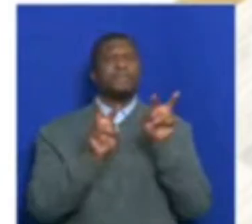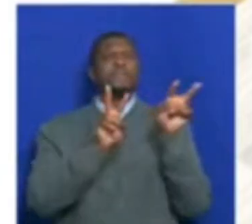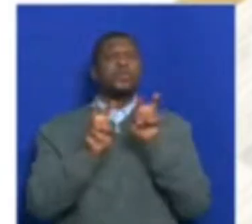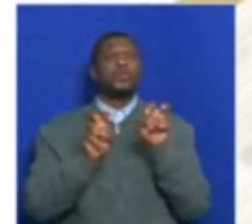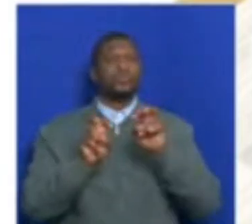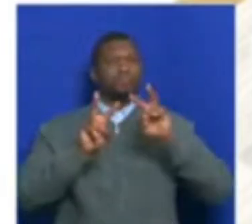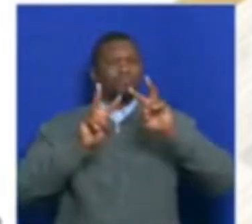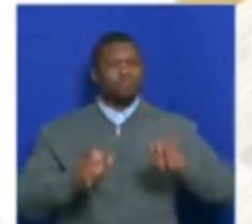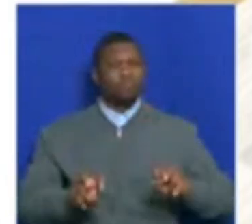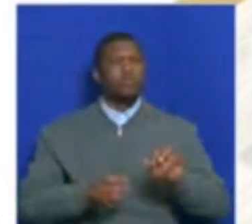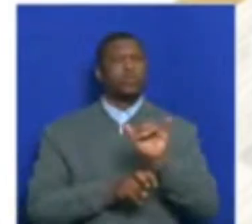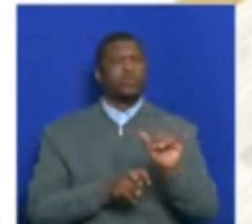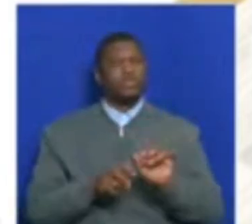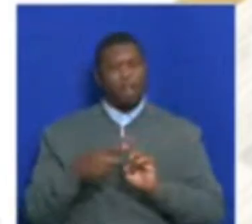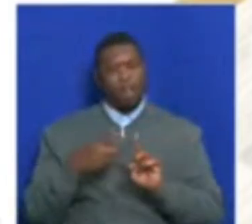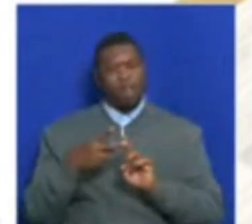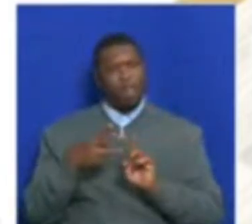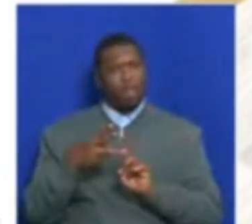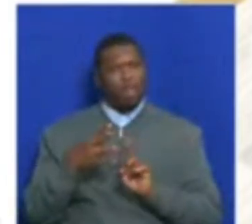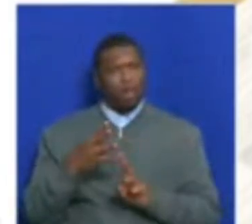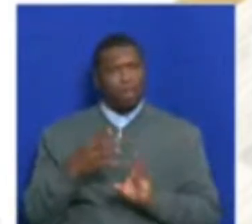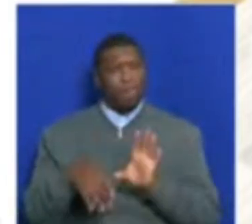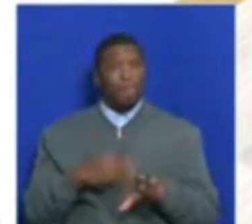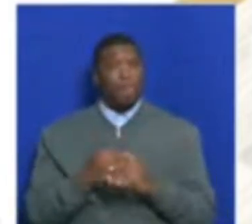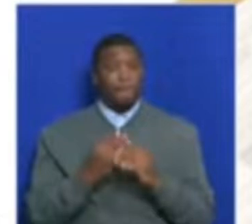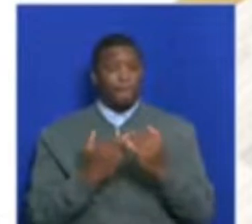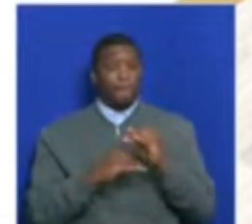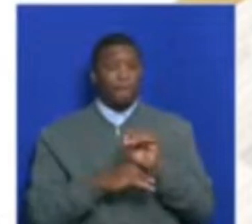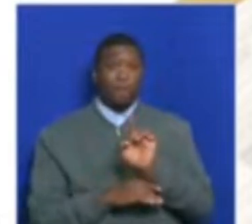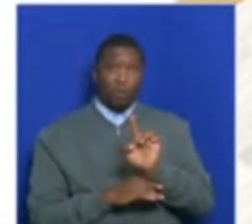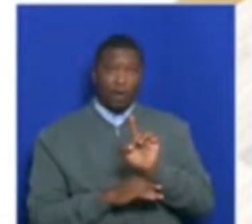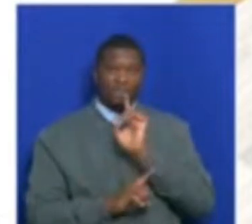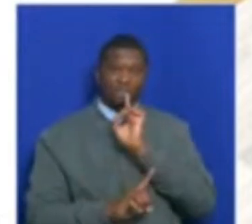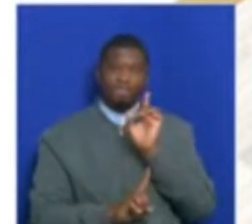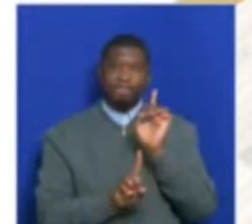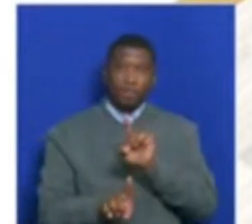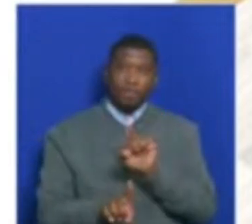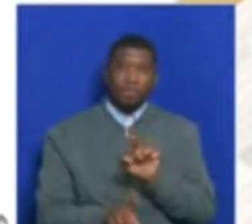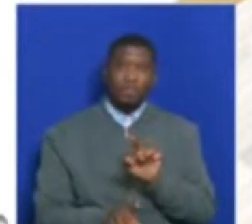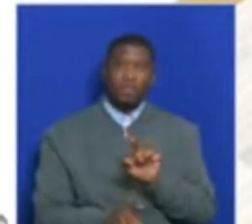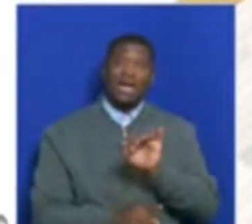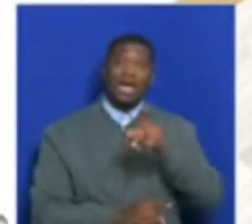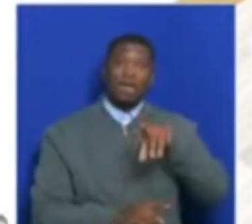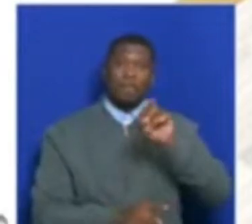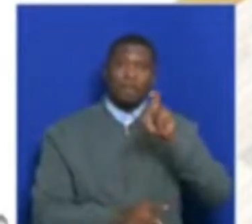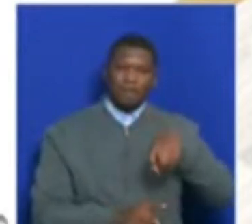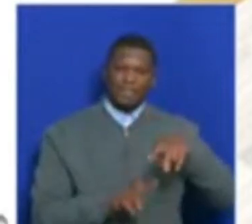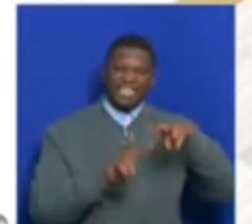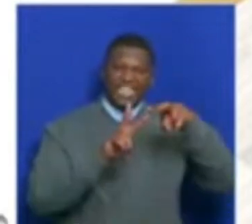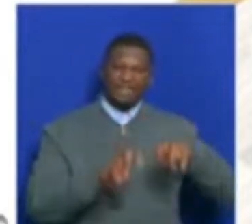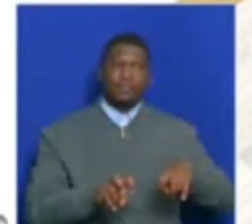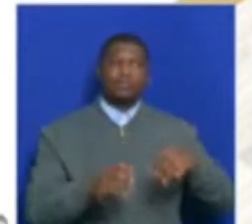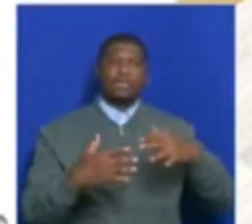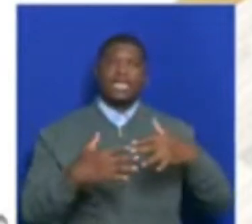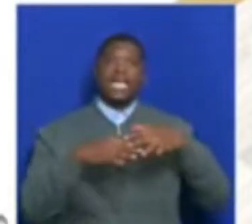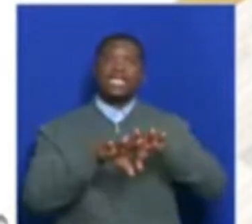1 provides the Directorate must investigate inter alia any deaths in police